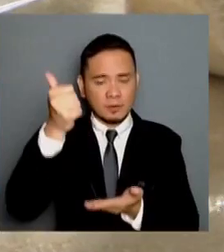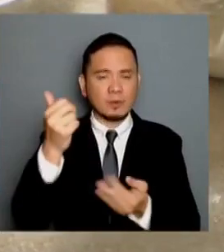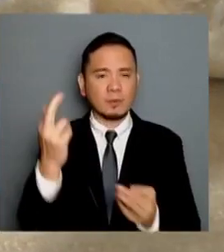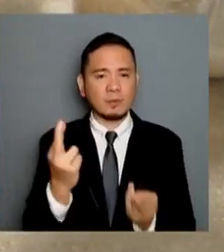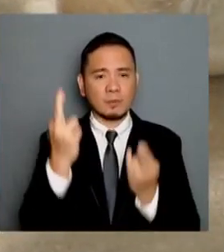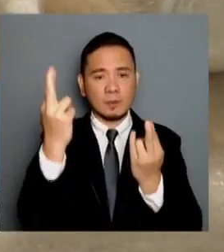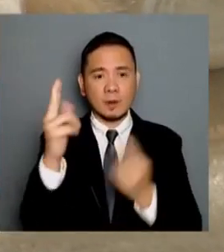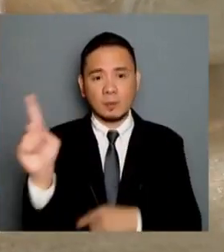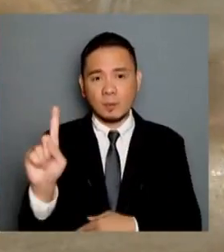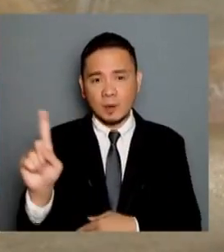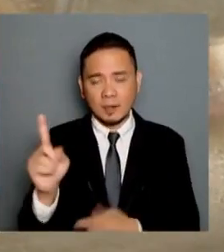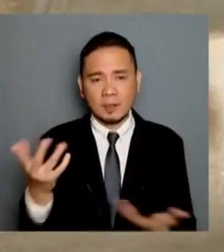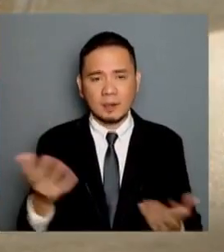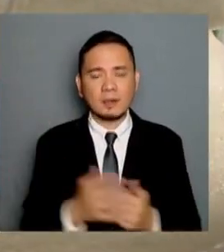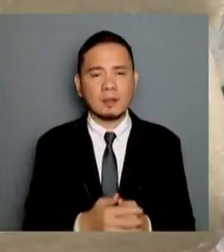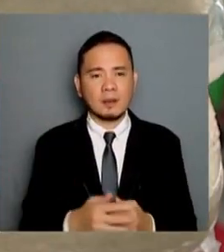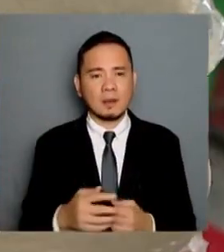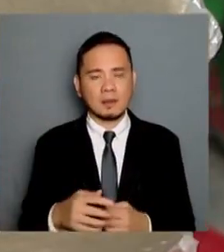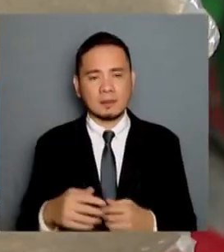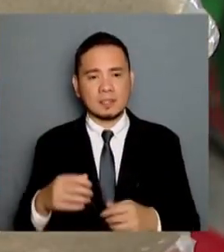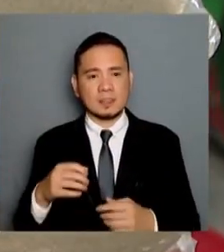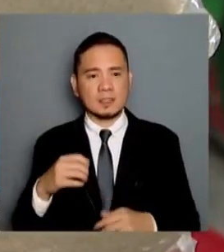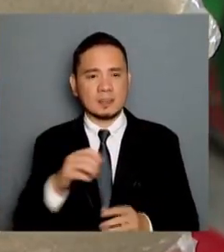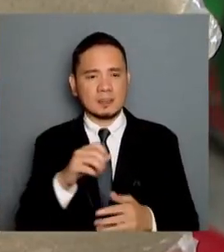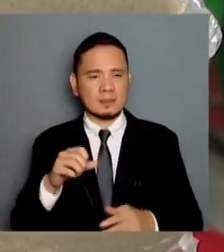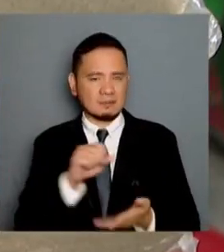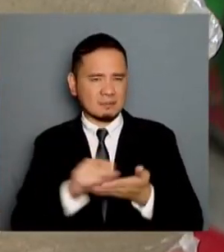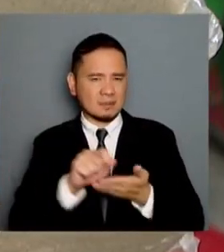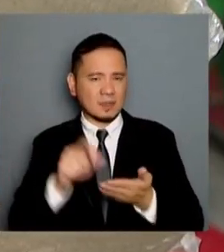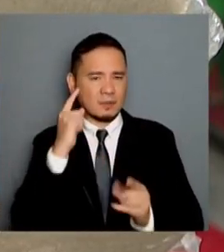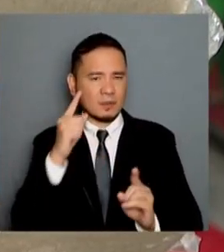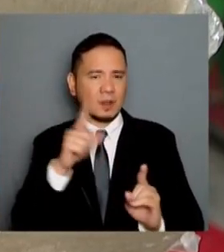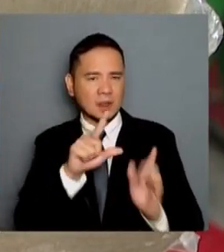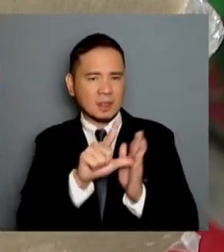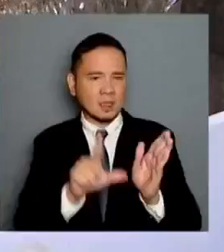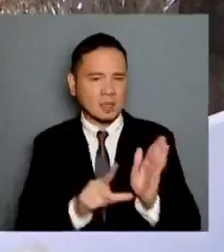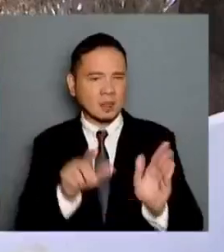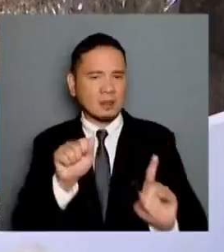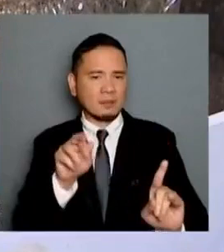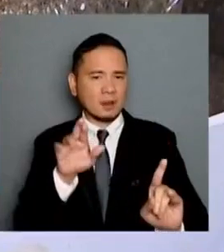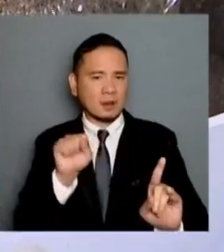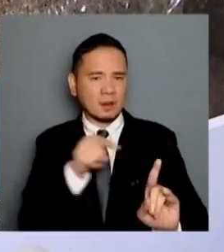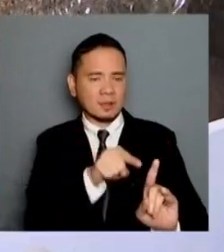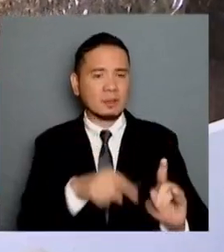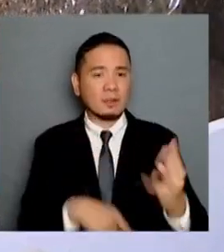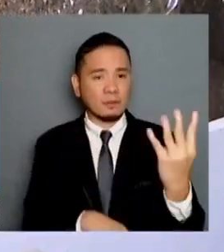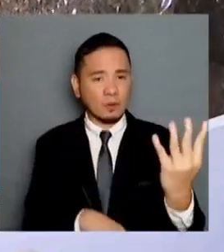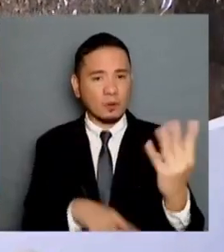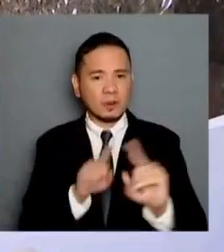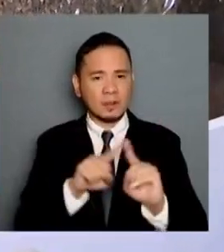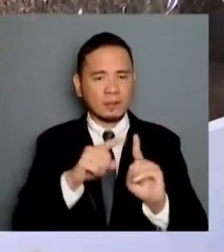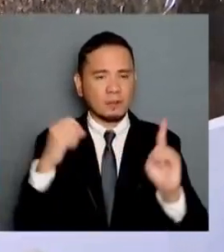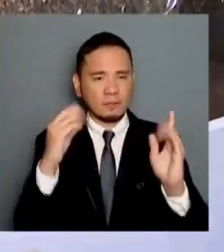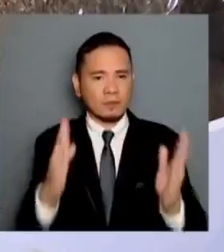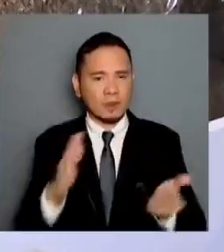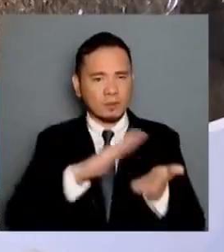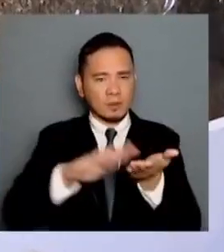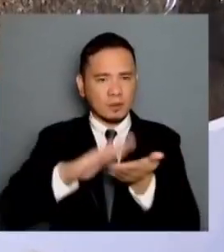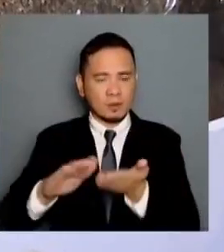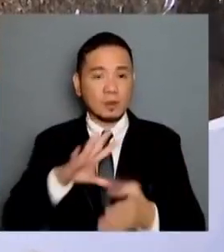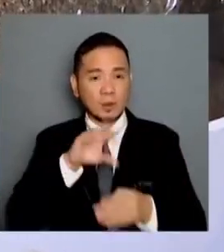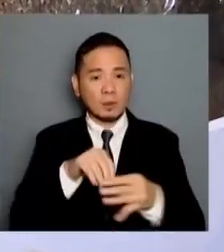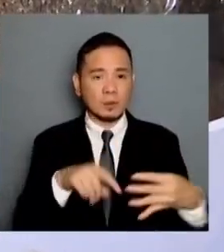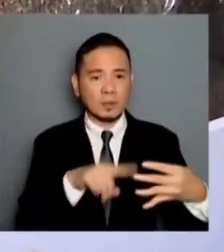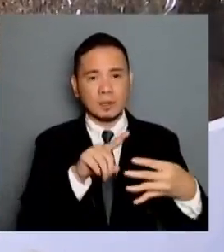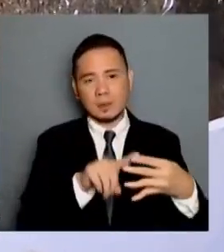Executive Secretary for Legal Affairs dismissing charges against 4 agriculture officials. This includes Agriculture Undersecretary